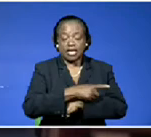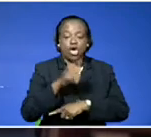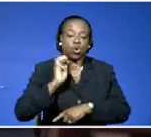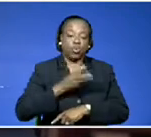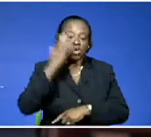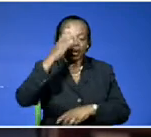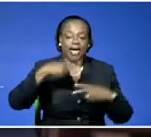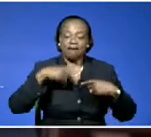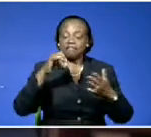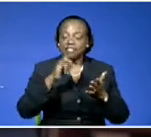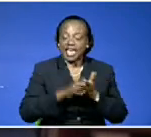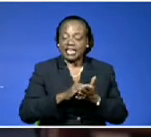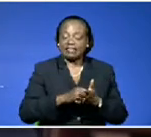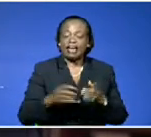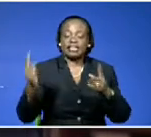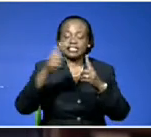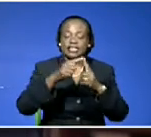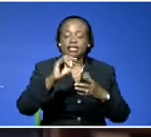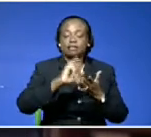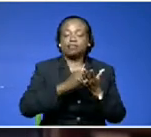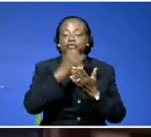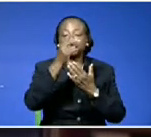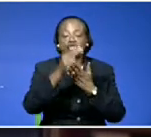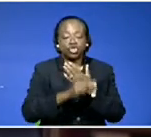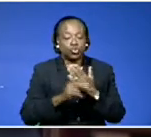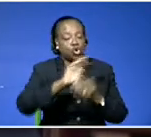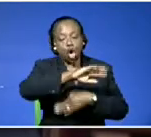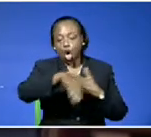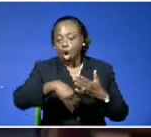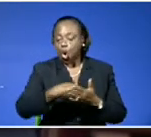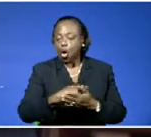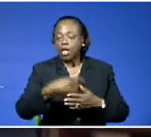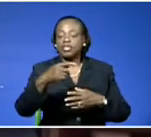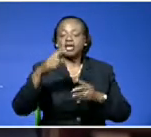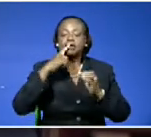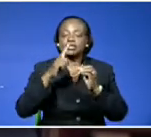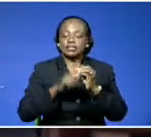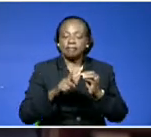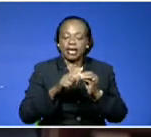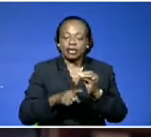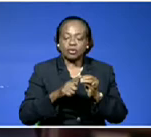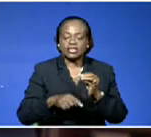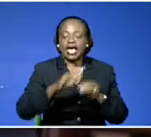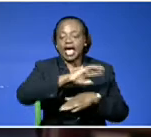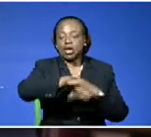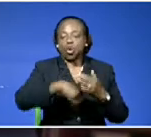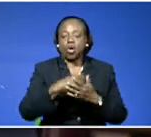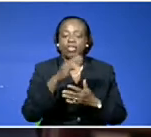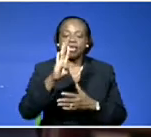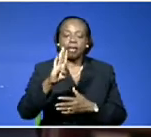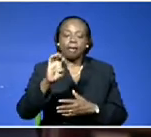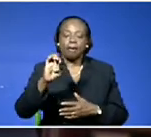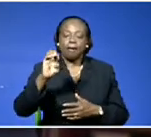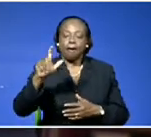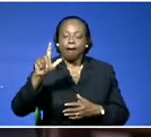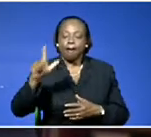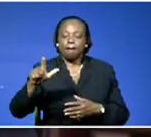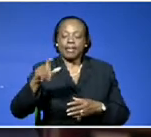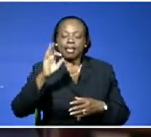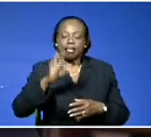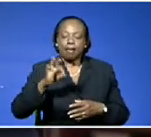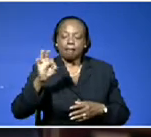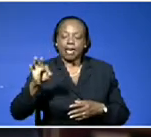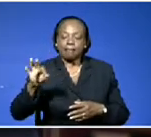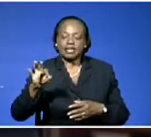June. All of the table tomatoes, all of the bell peppers necessary